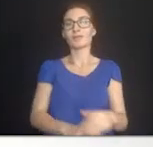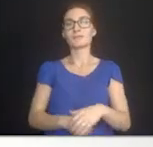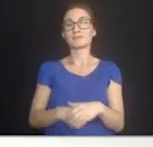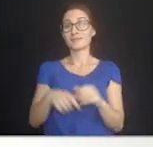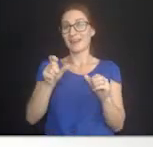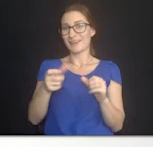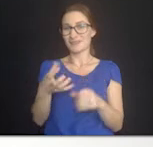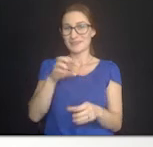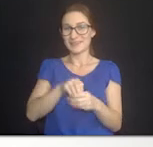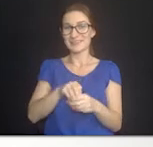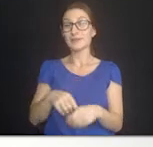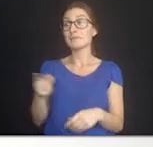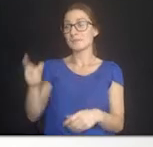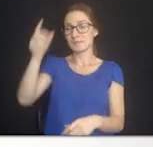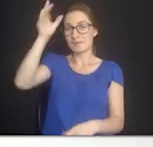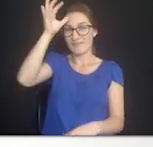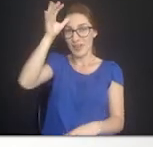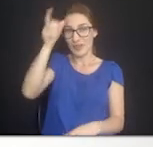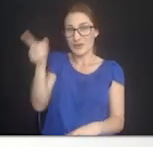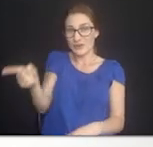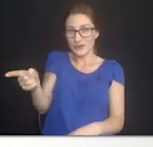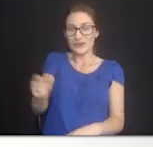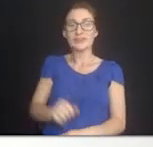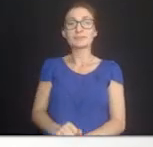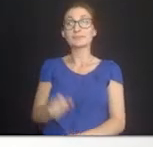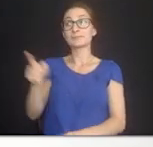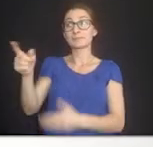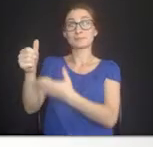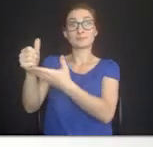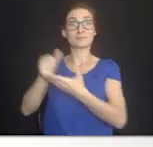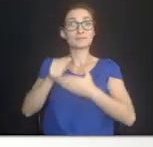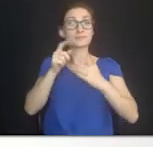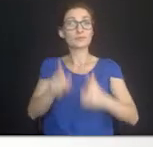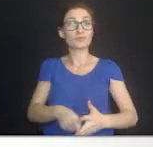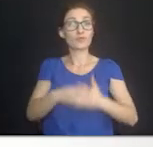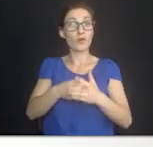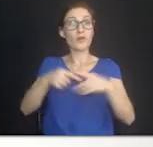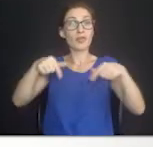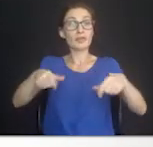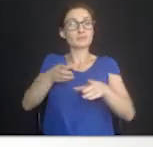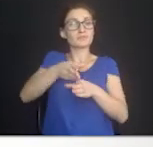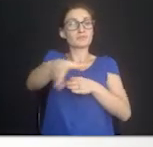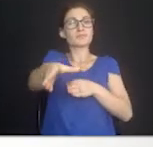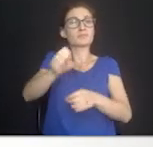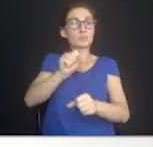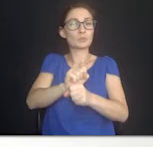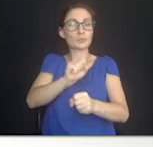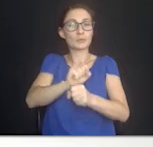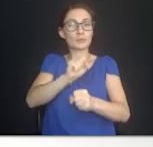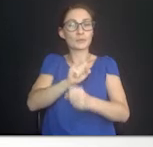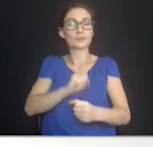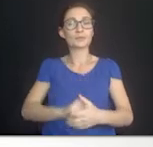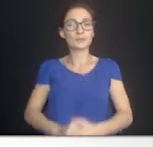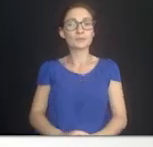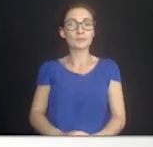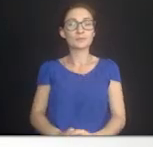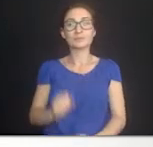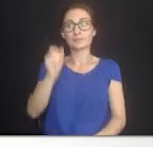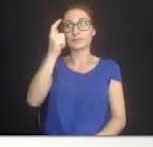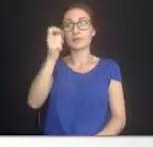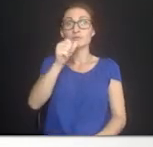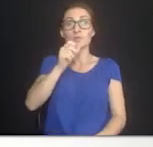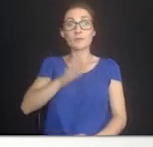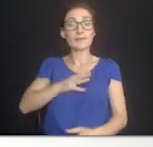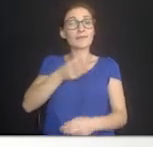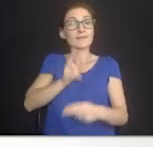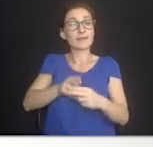there. There's my father. So he is actually who helped us get started in this line of practice. And it's actually because of a woman named Jackie